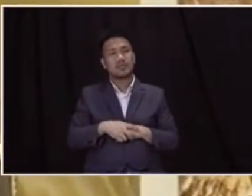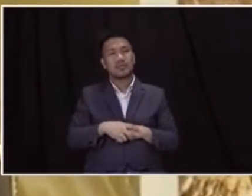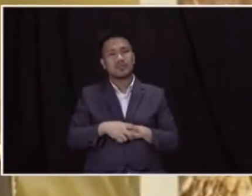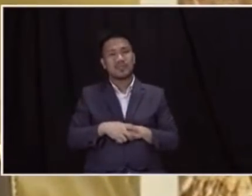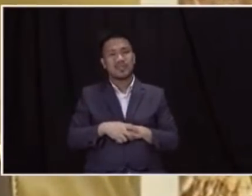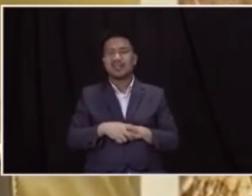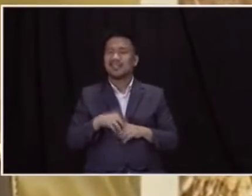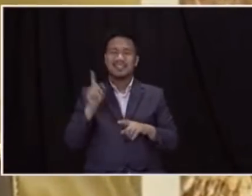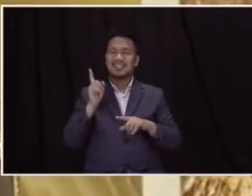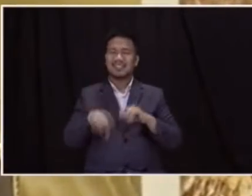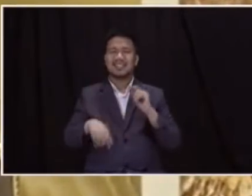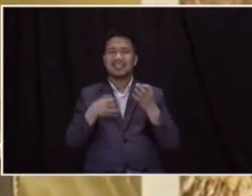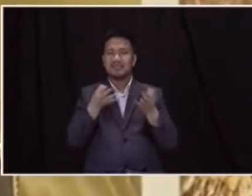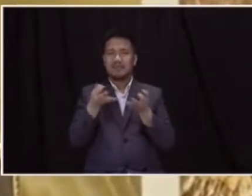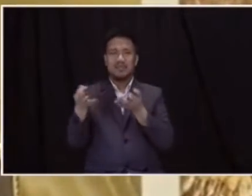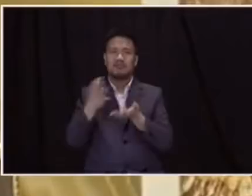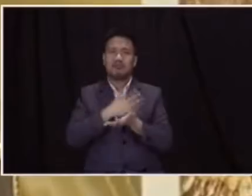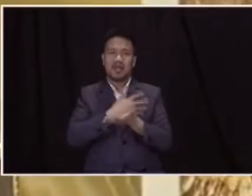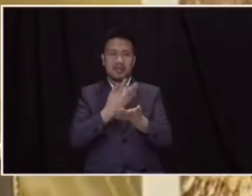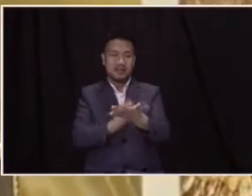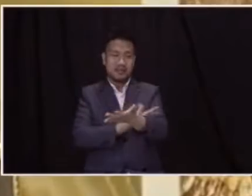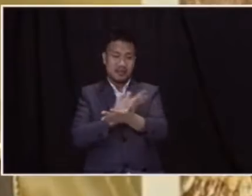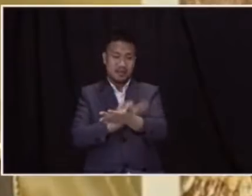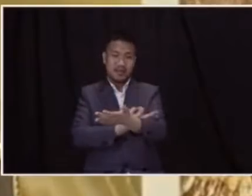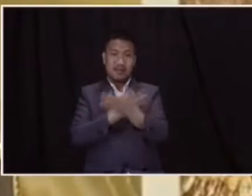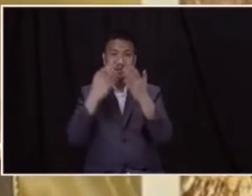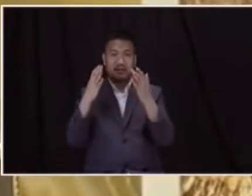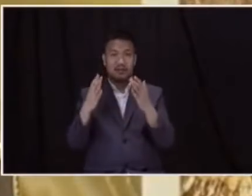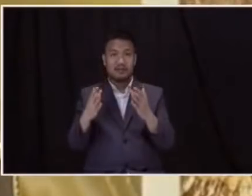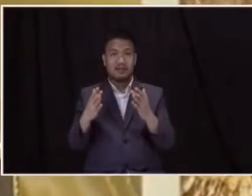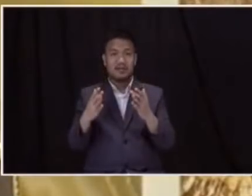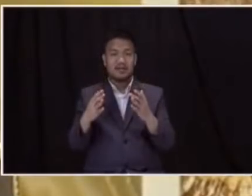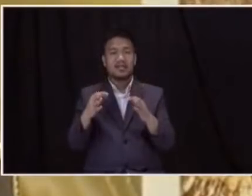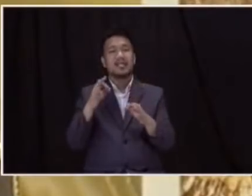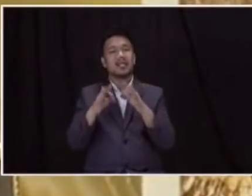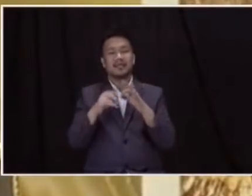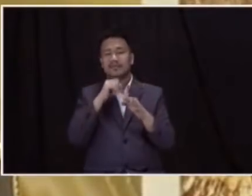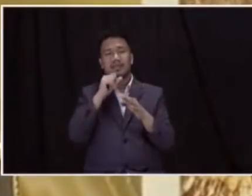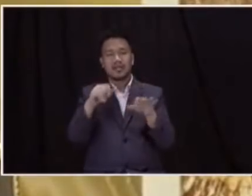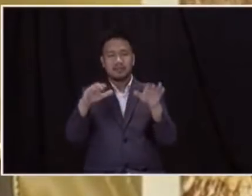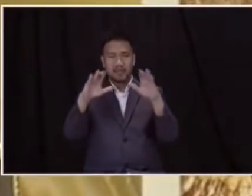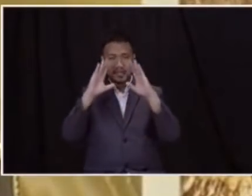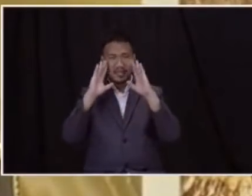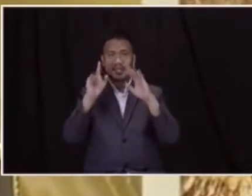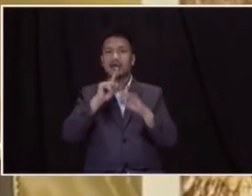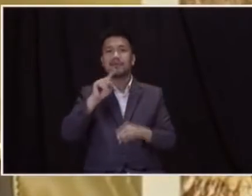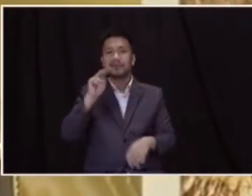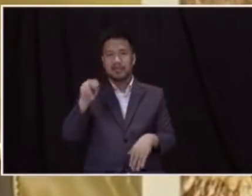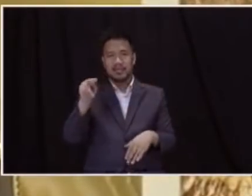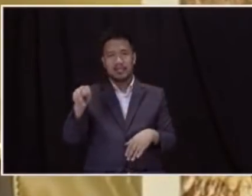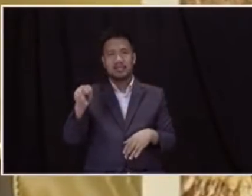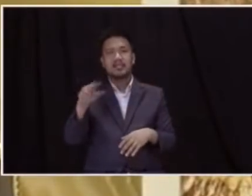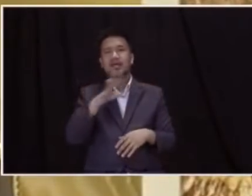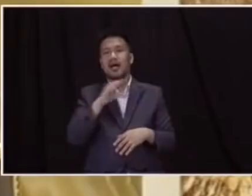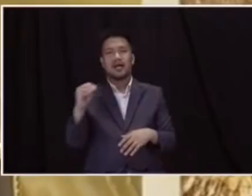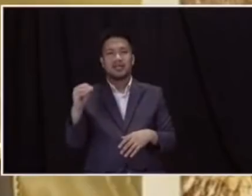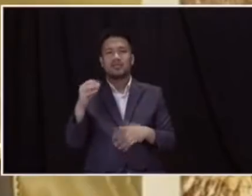I cannot feed my flock unless I listen first to their needs, their